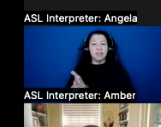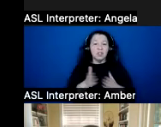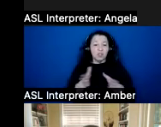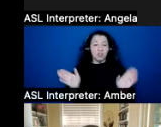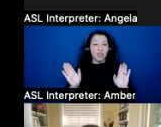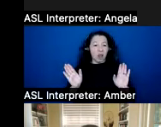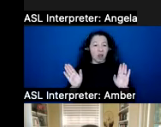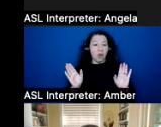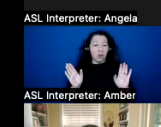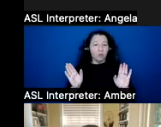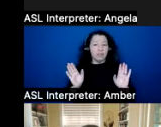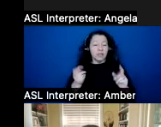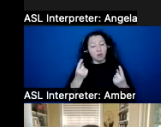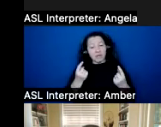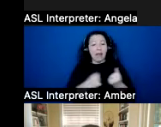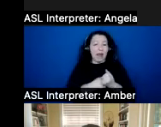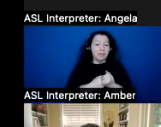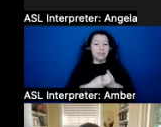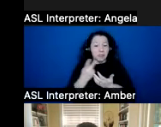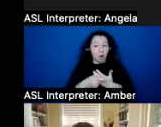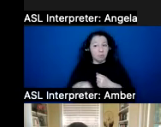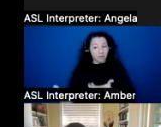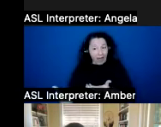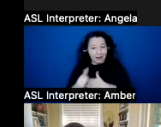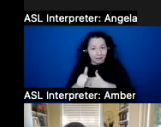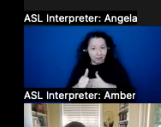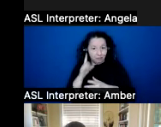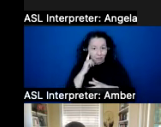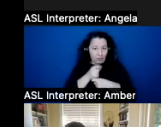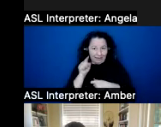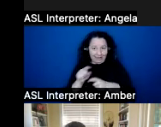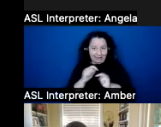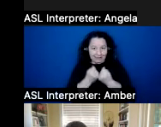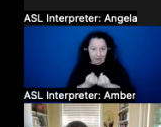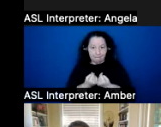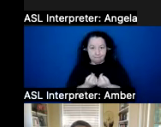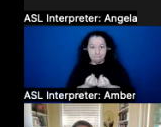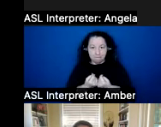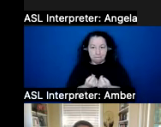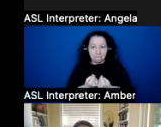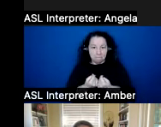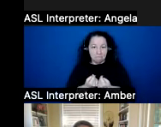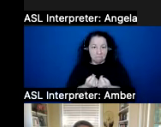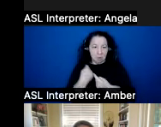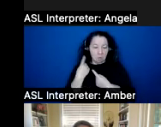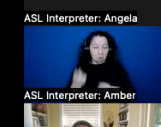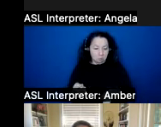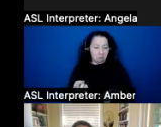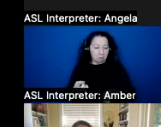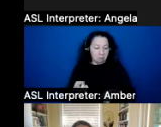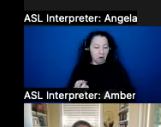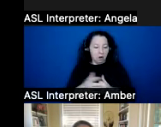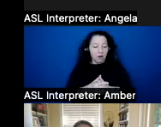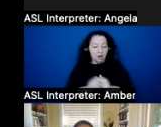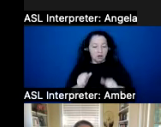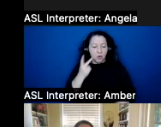been advocacy programs that provide the leadership in creating these teams. And so as you can see on that slide, it's